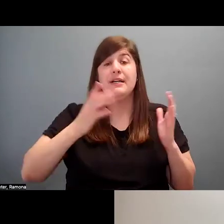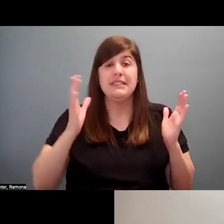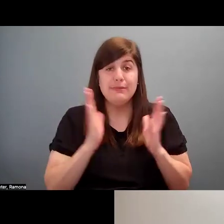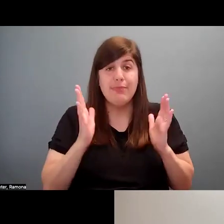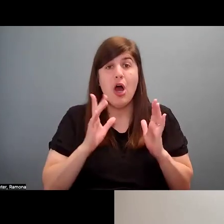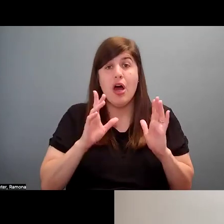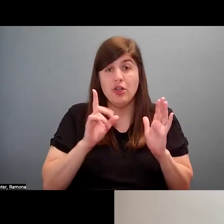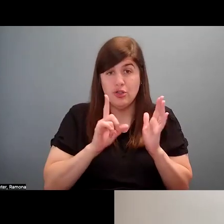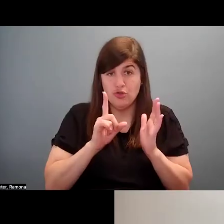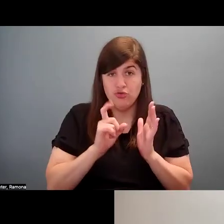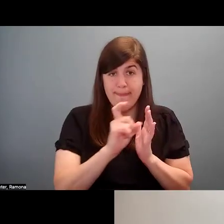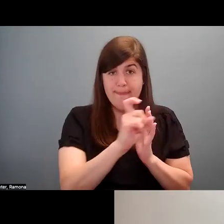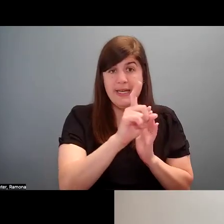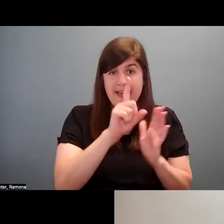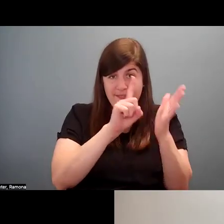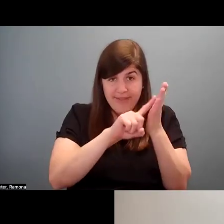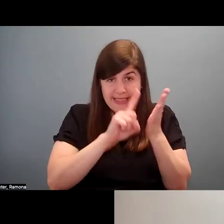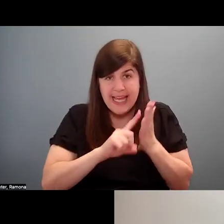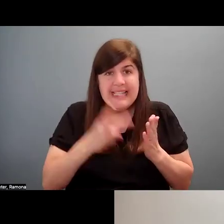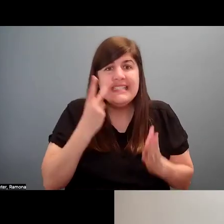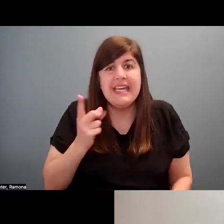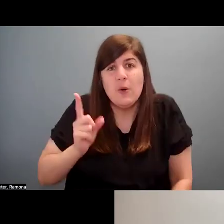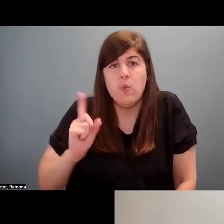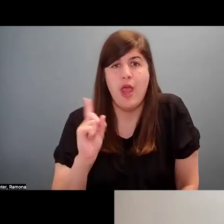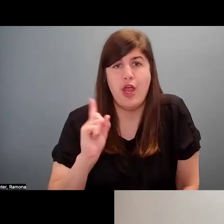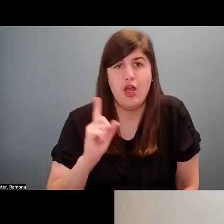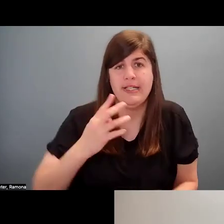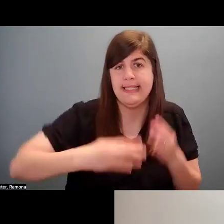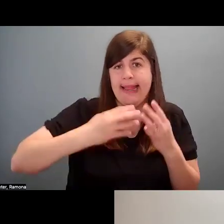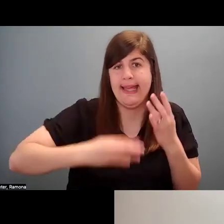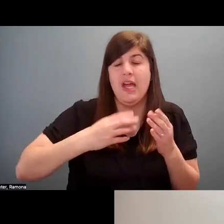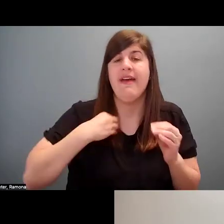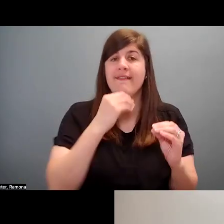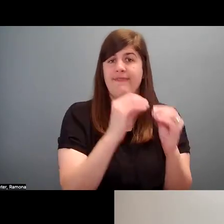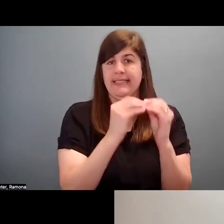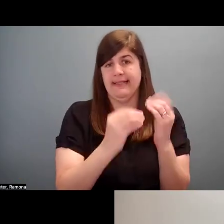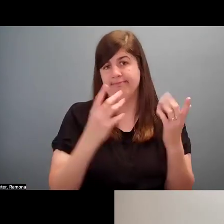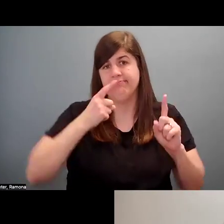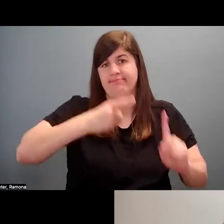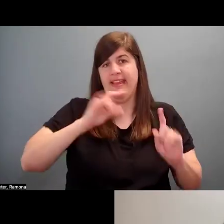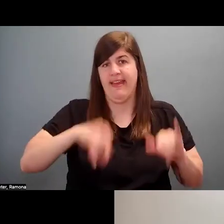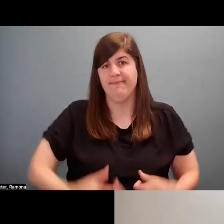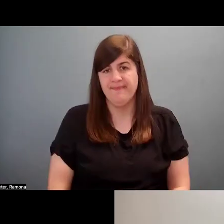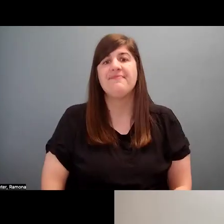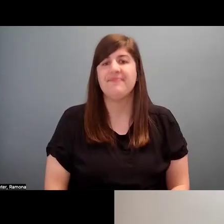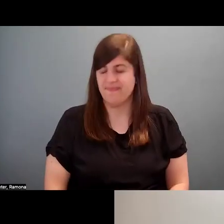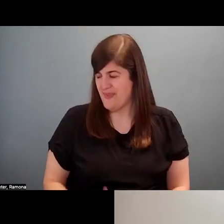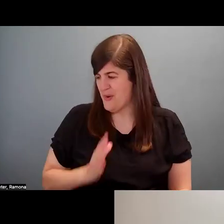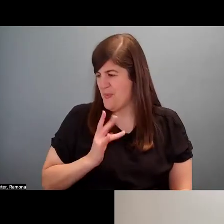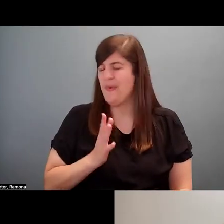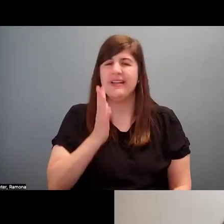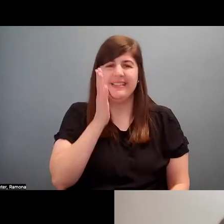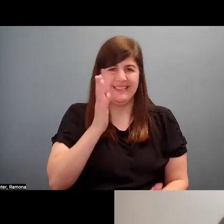to investigate this leak and see where it is so we could fix it. That's super cool. Also good and maneuverable. That's where